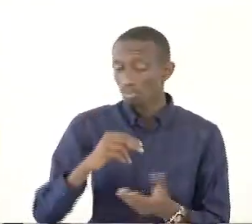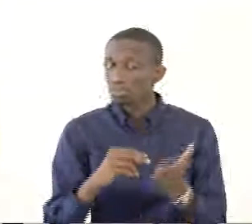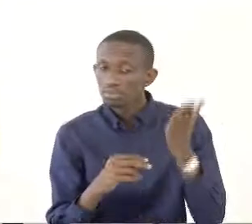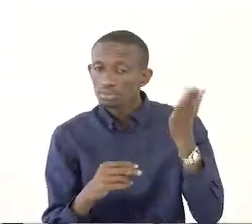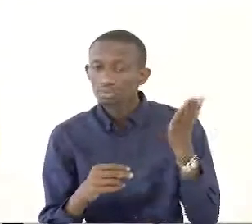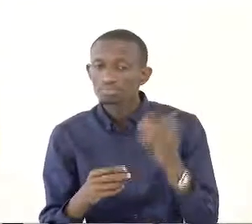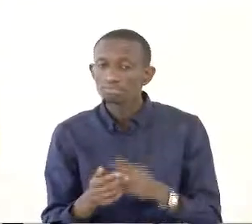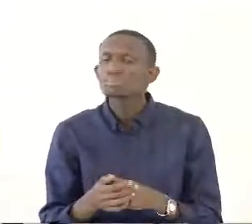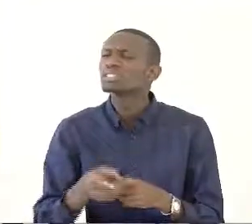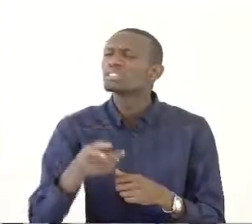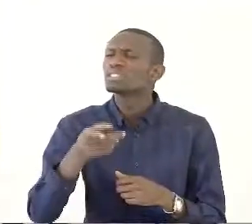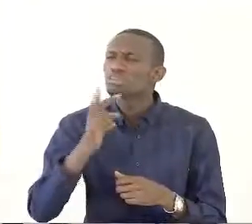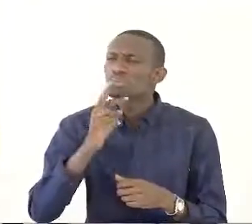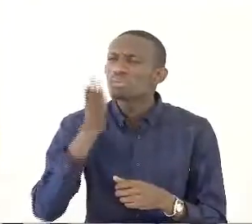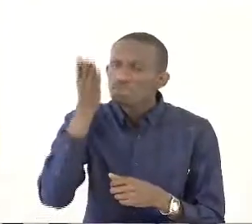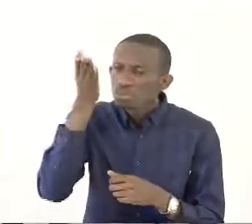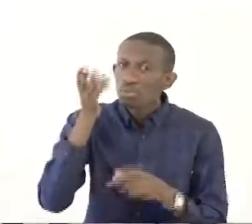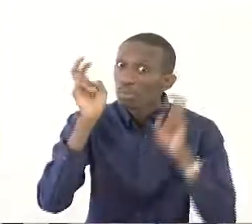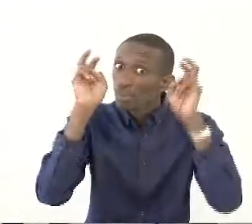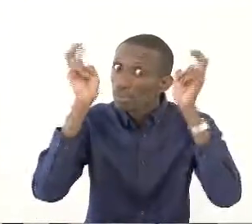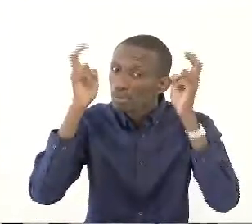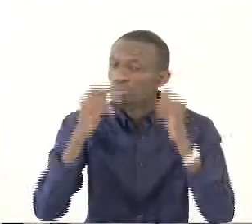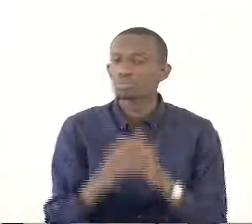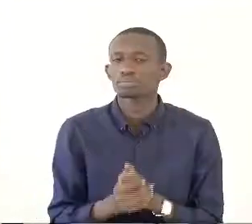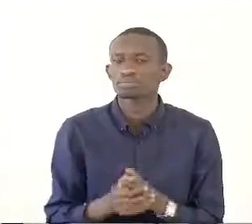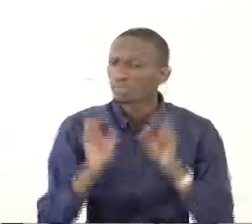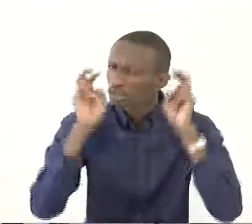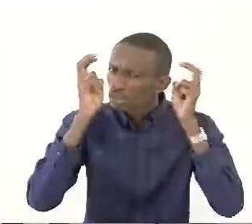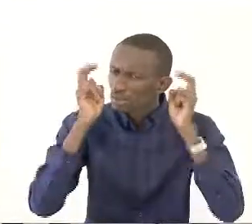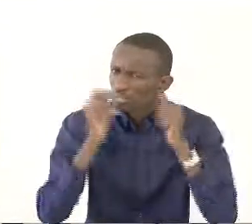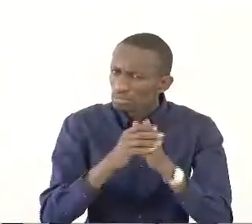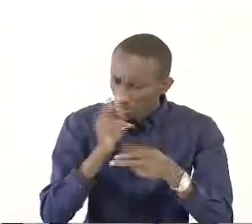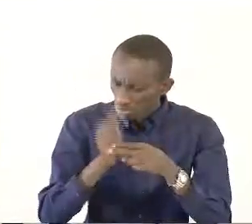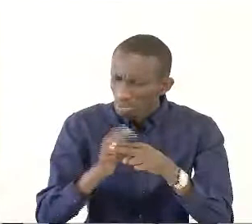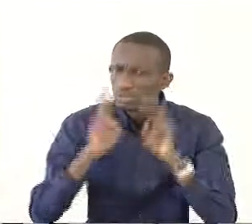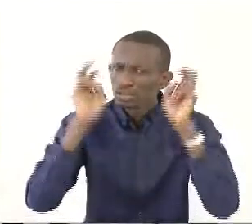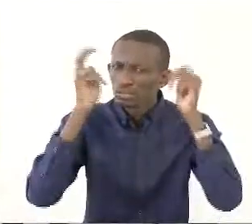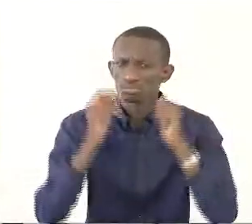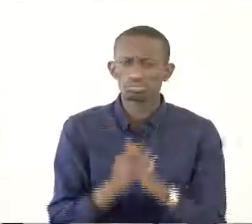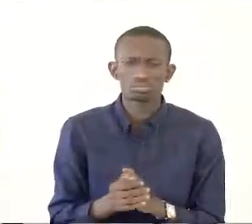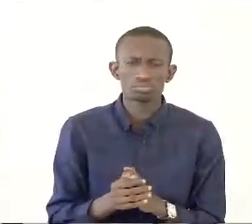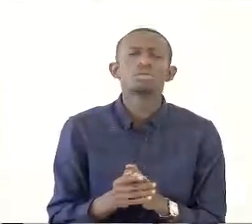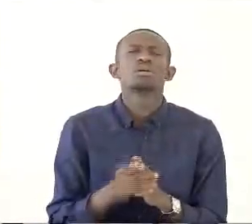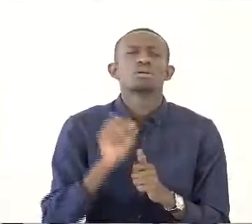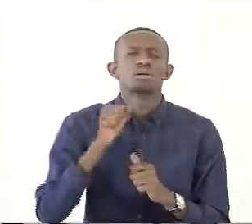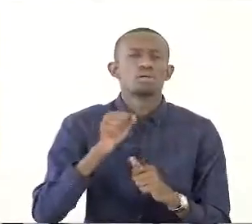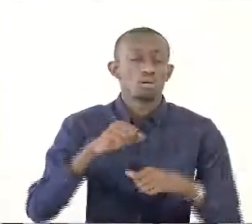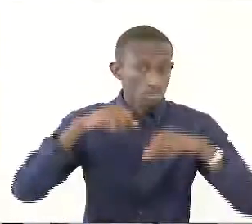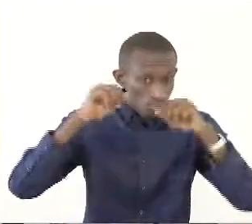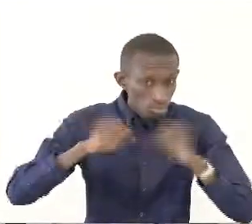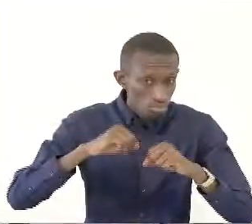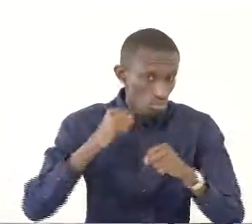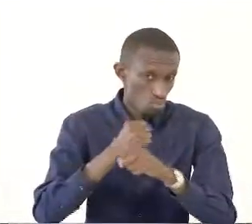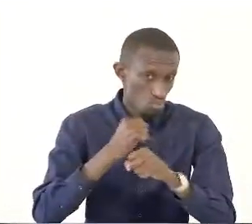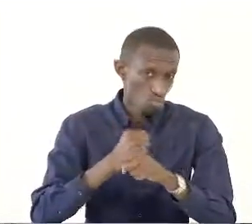the title. Do you remember the title of the lesson? It means that we can do all of these ones by use